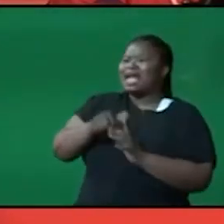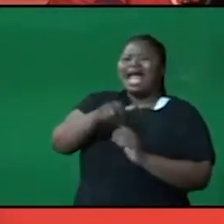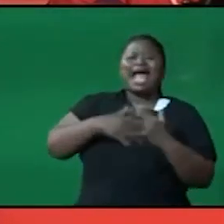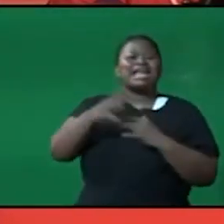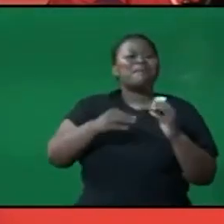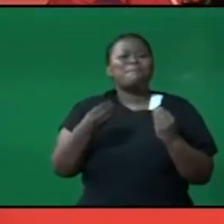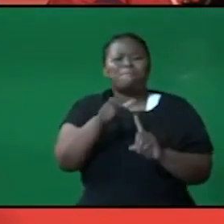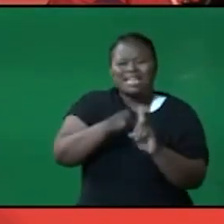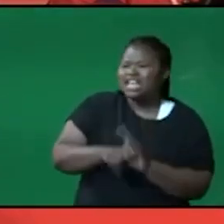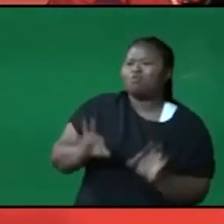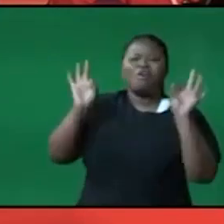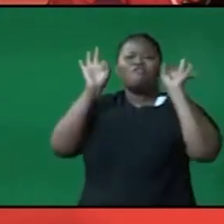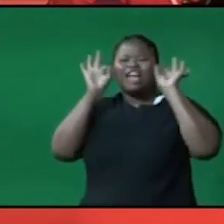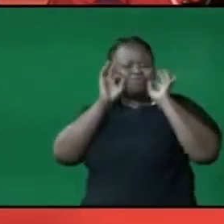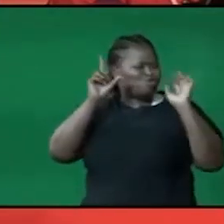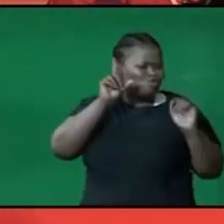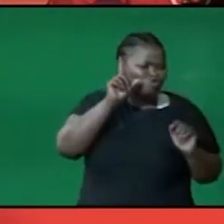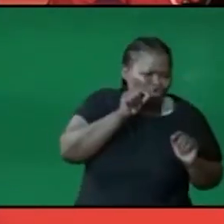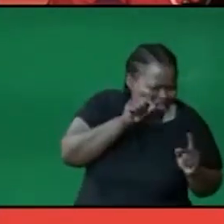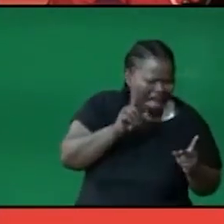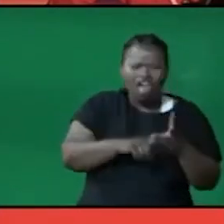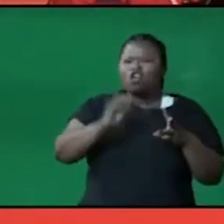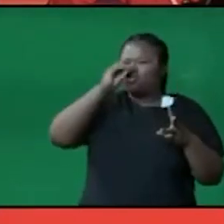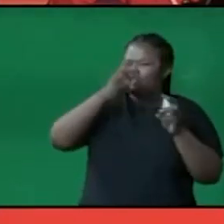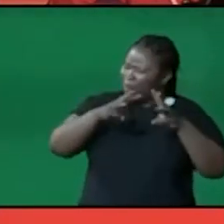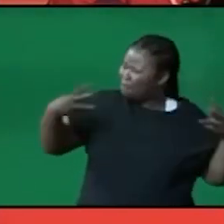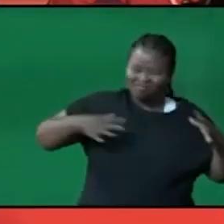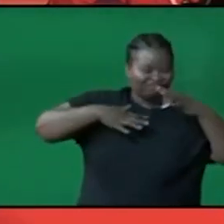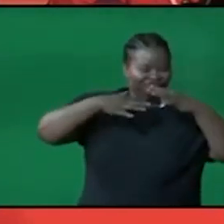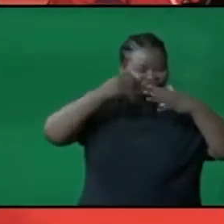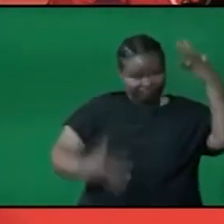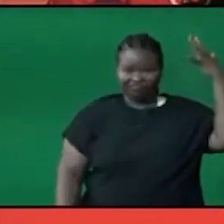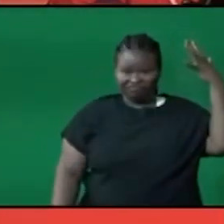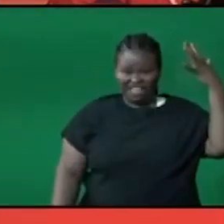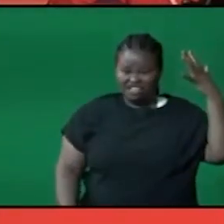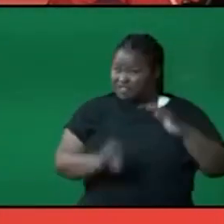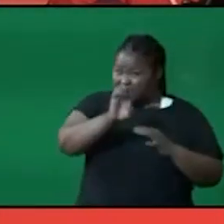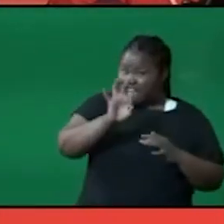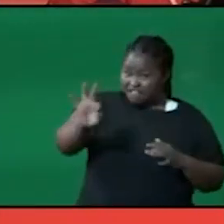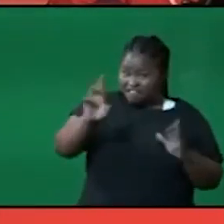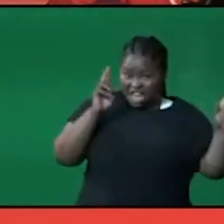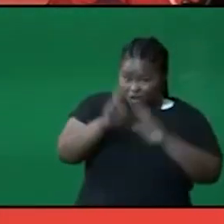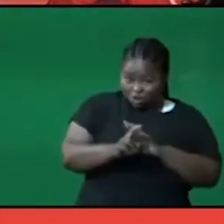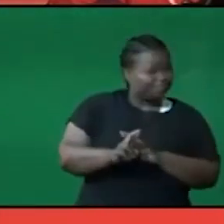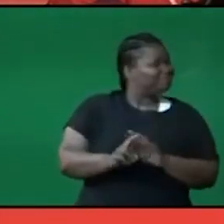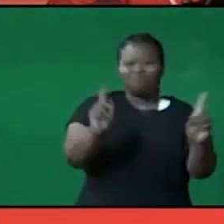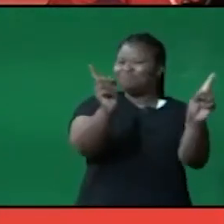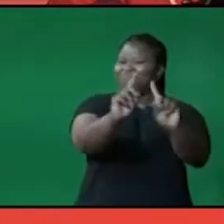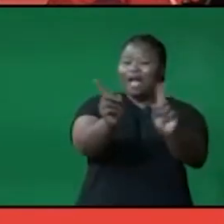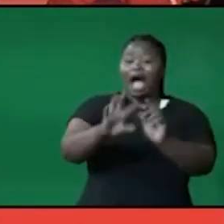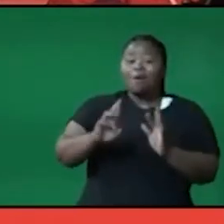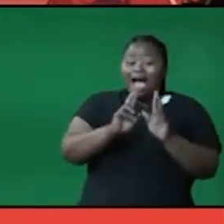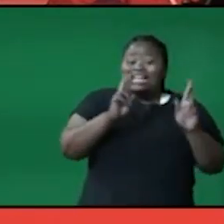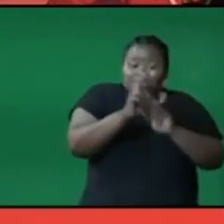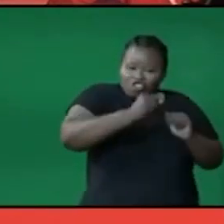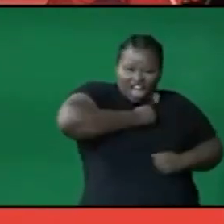on Facebook, Twitter, newspaper, whatever, it's not EFF resolution. Our resolutions